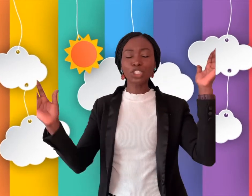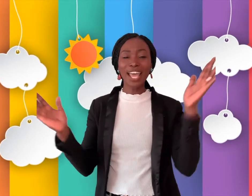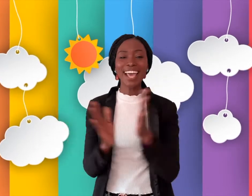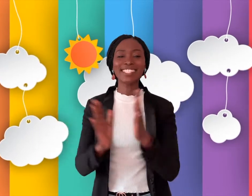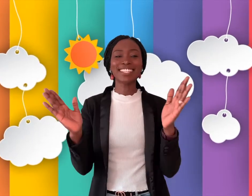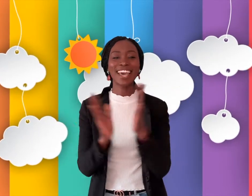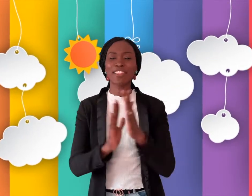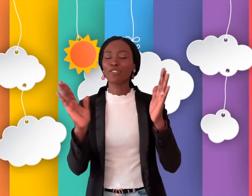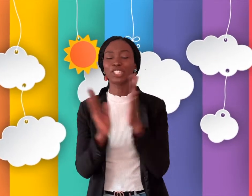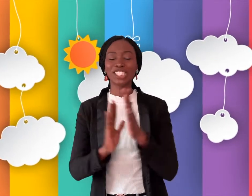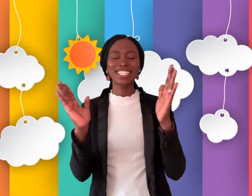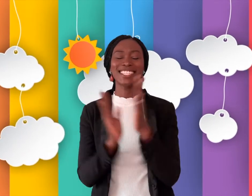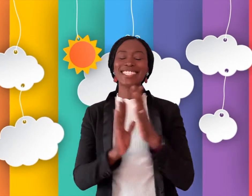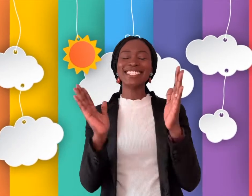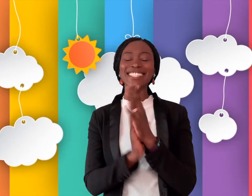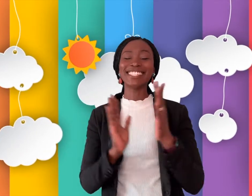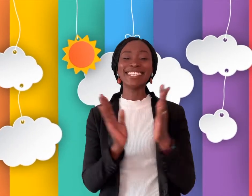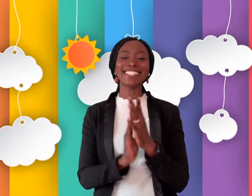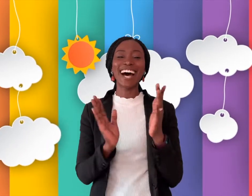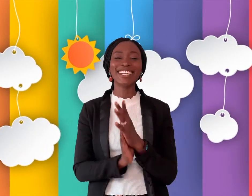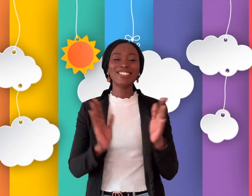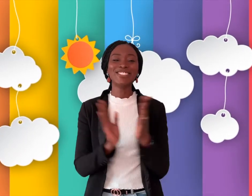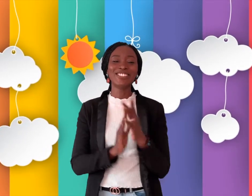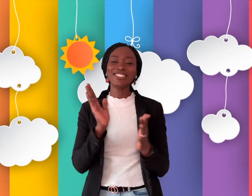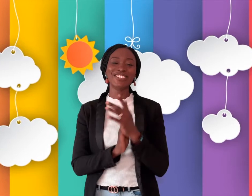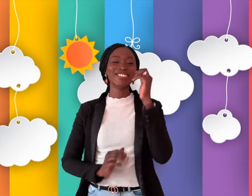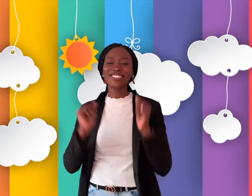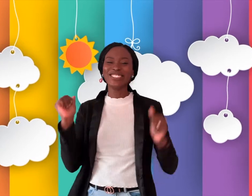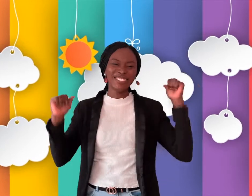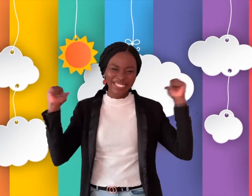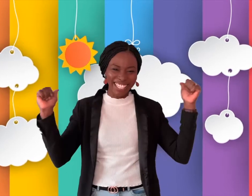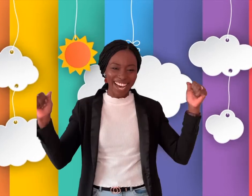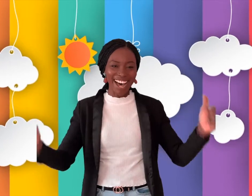Amen. Put your hands together for Jesus.